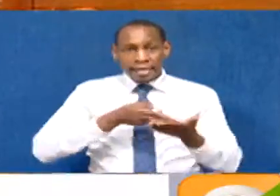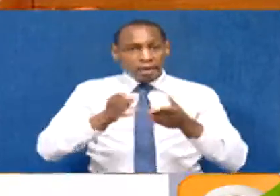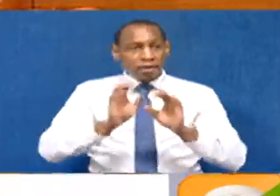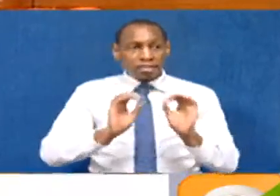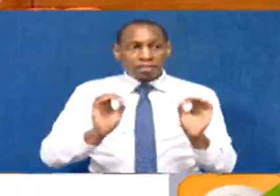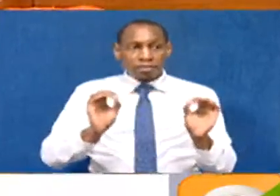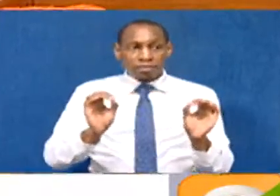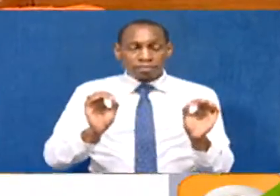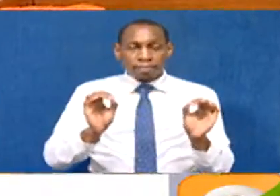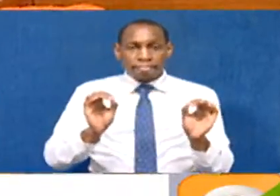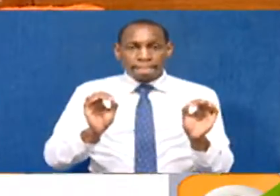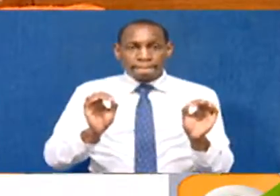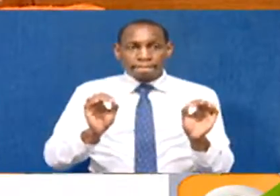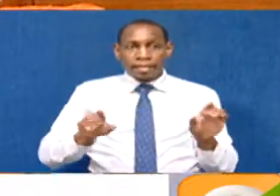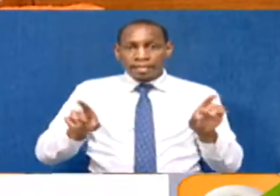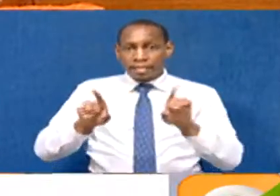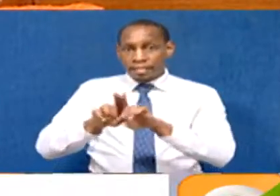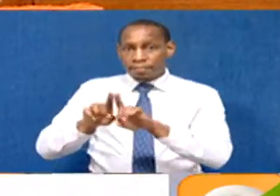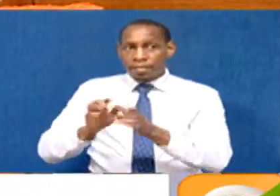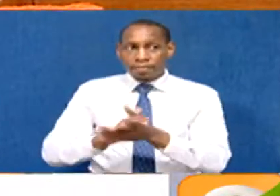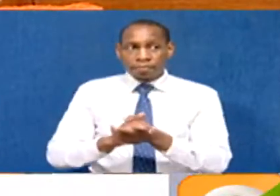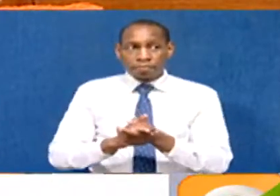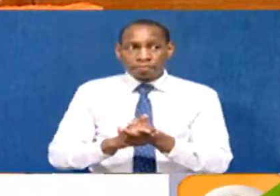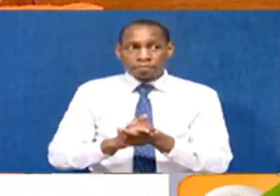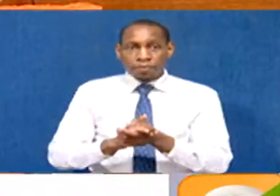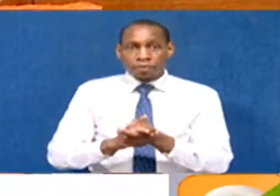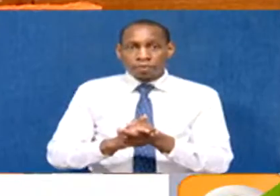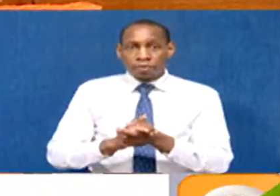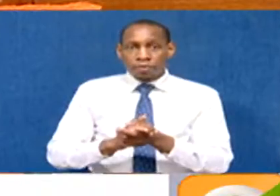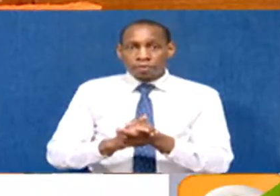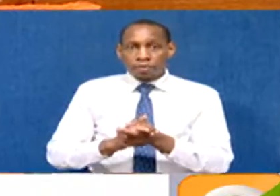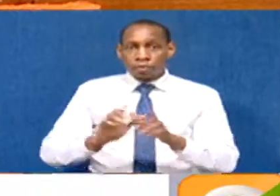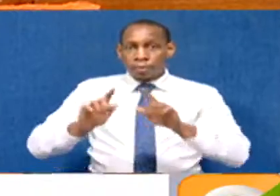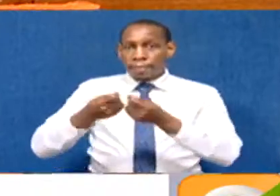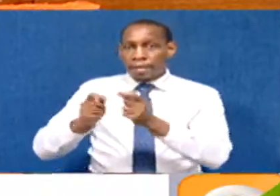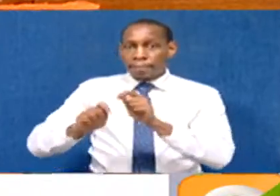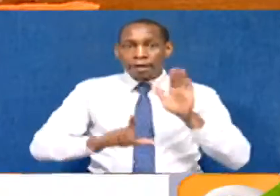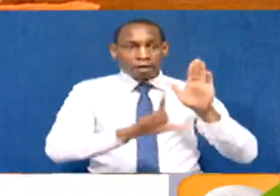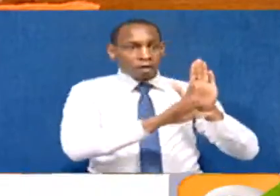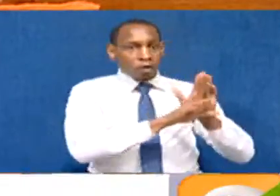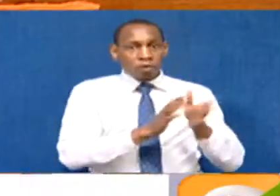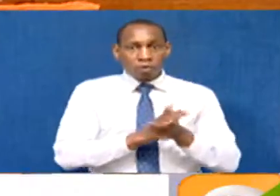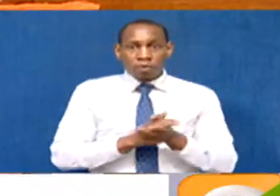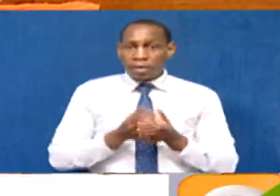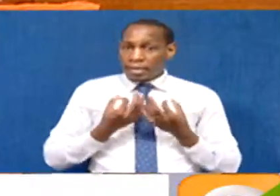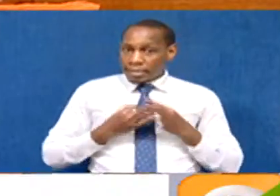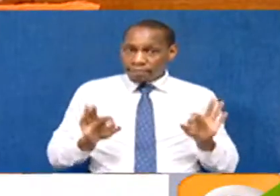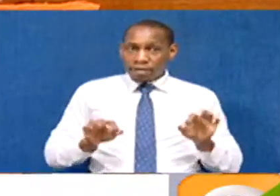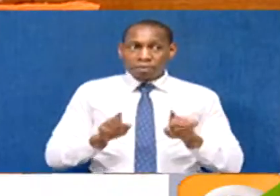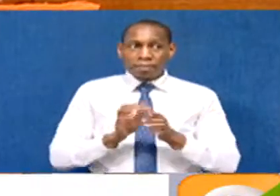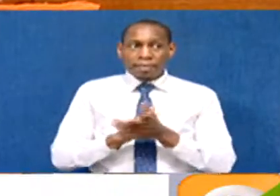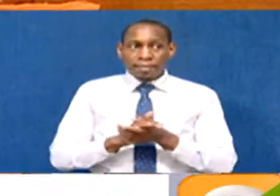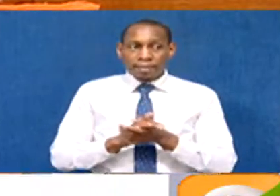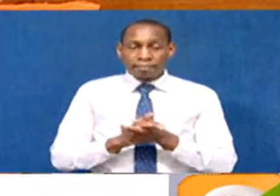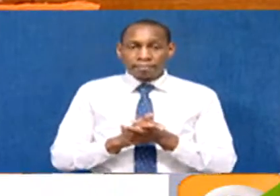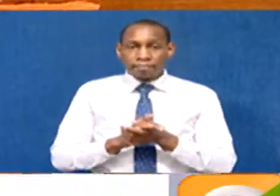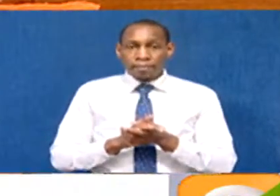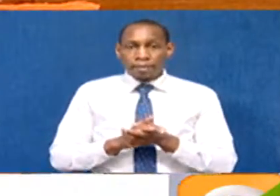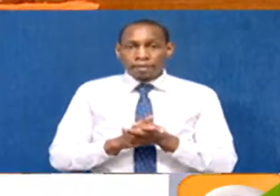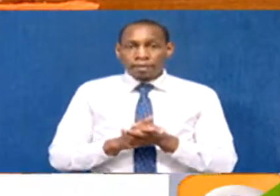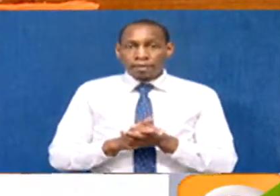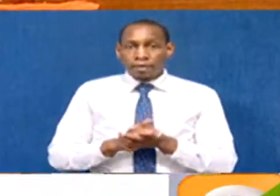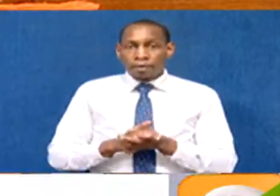dishonesty and the way we have abused the law and impunity, we are back to the days of single party